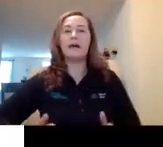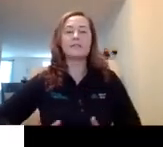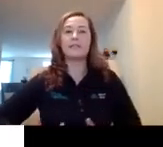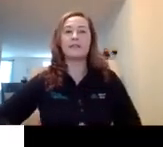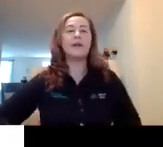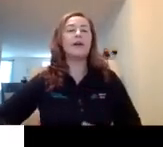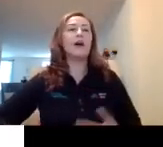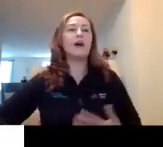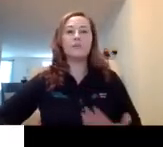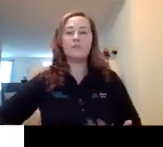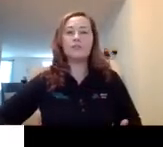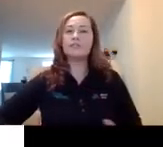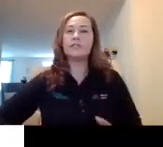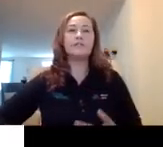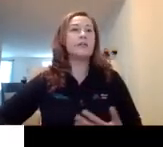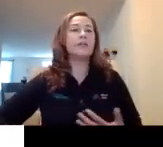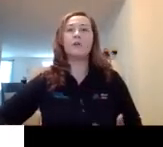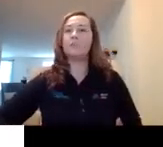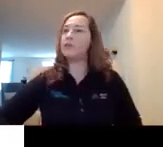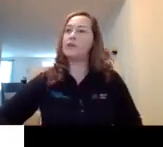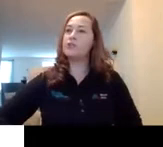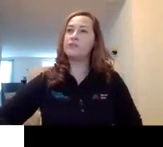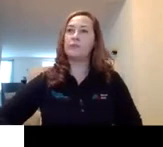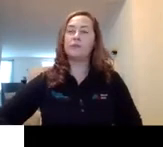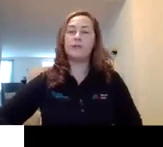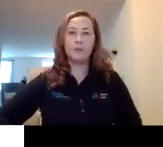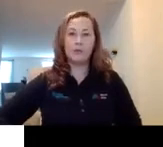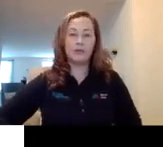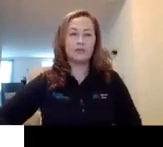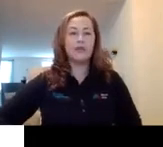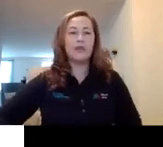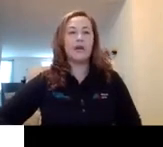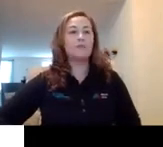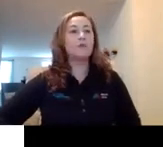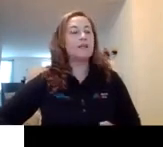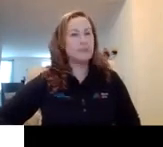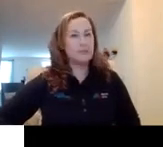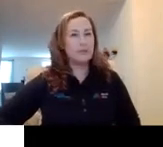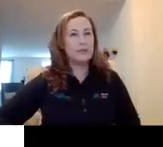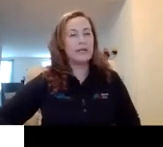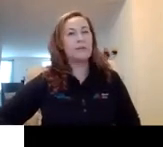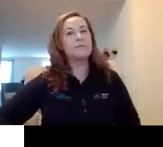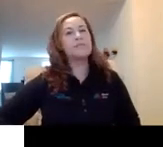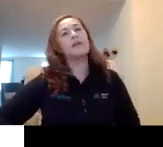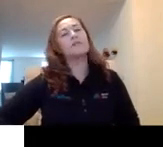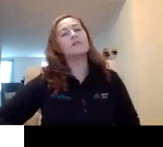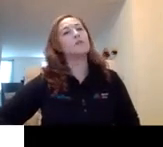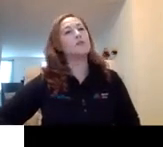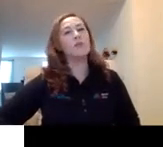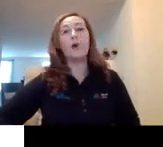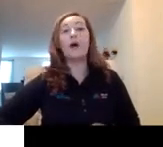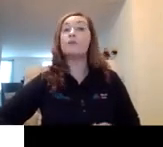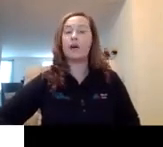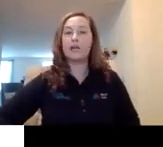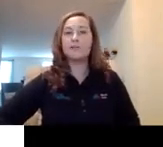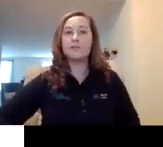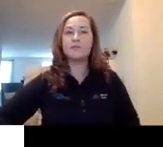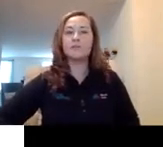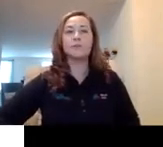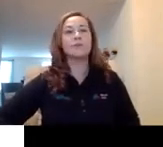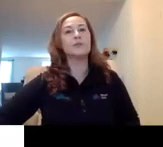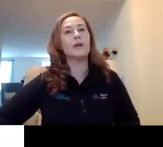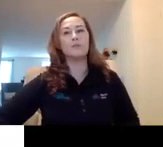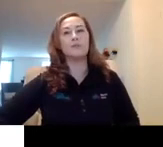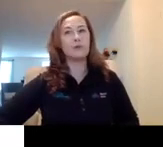simply asking, have you received any communication from the unit? Have you gotten a medical update? Do you know how your husband